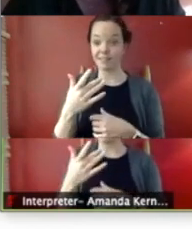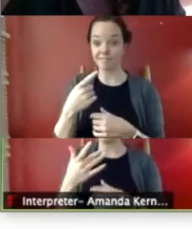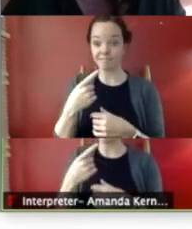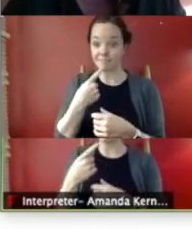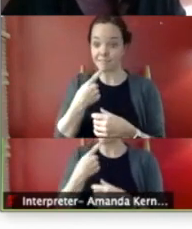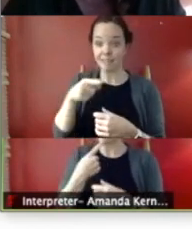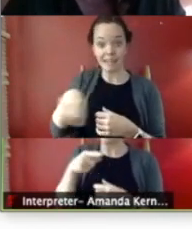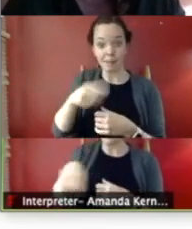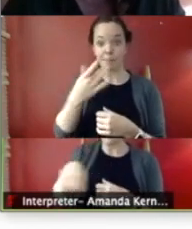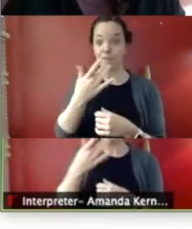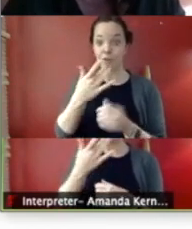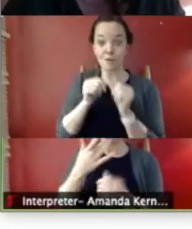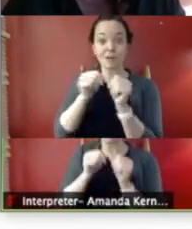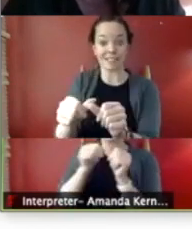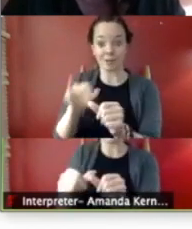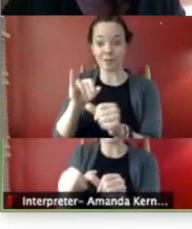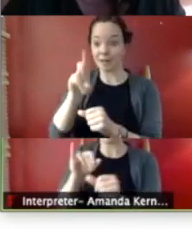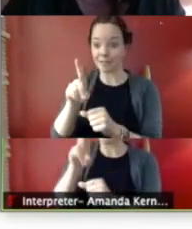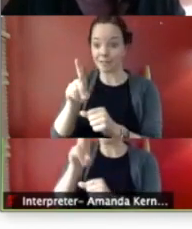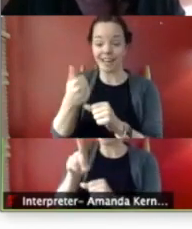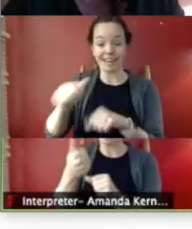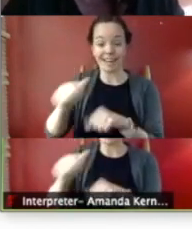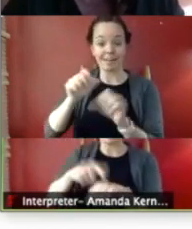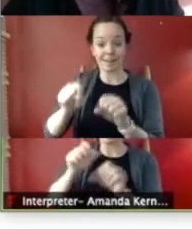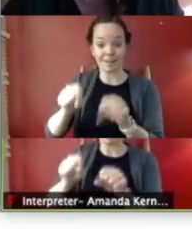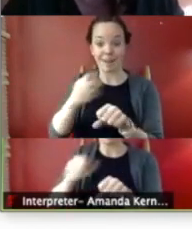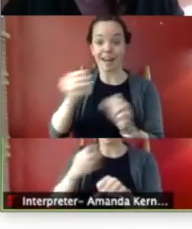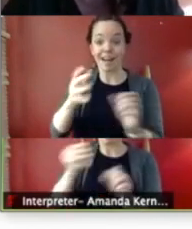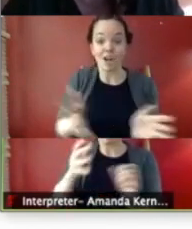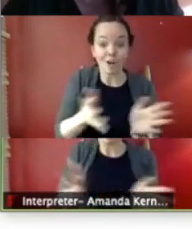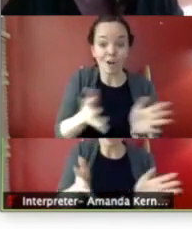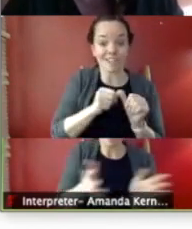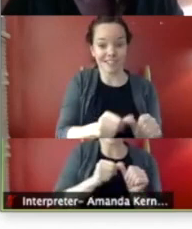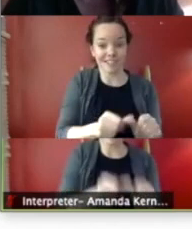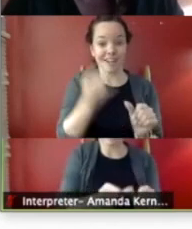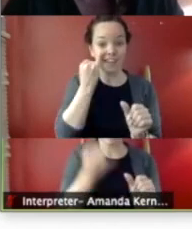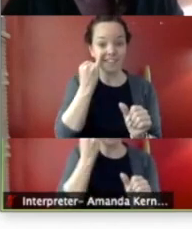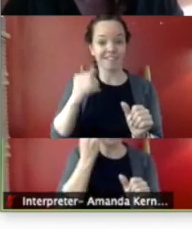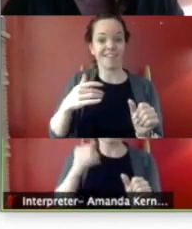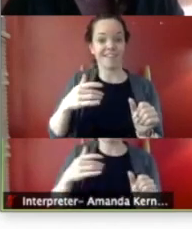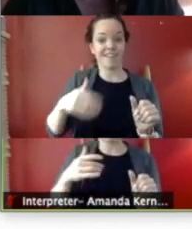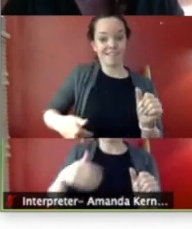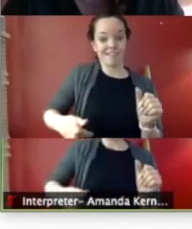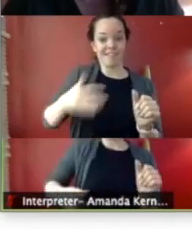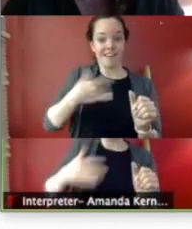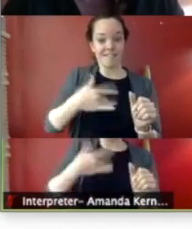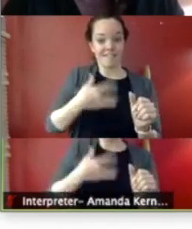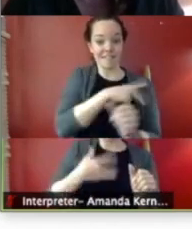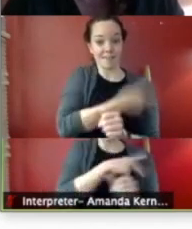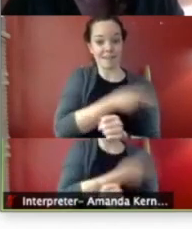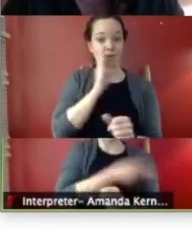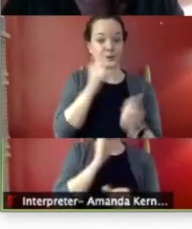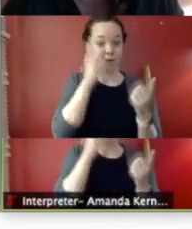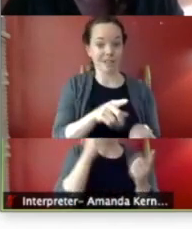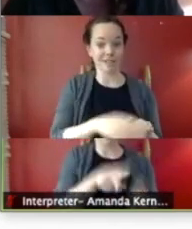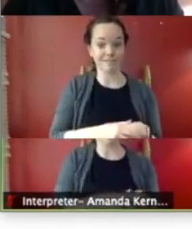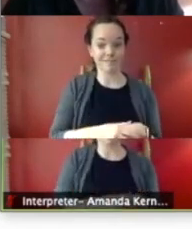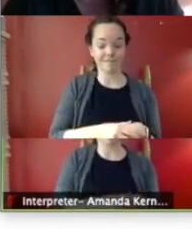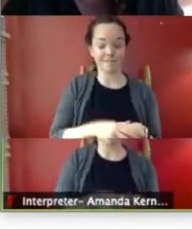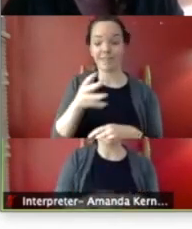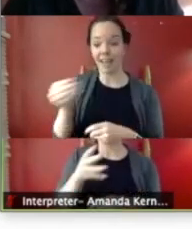possible, and that they encouraged continuation if they felt that patients would go along with it. They also confirmed that when